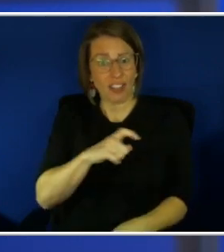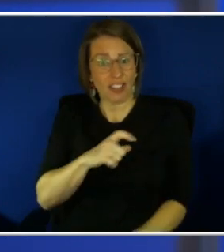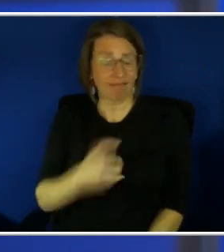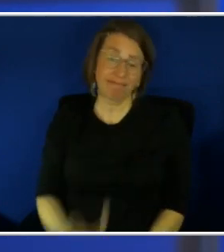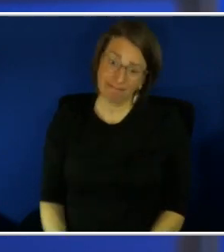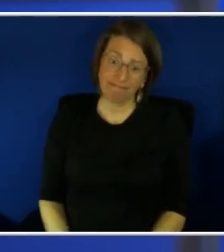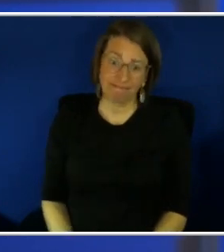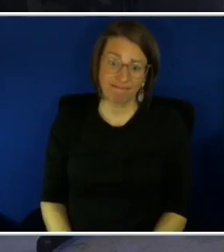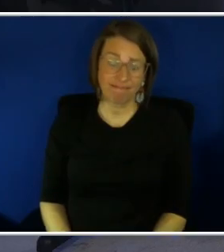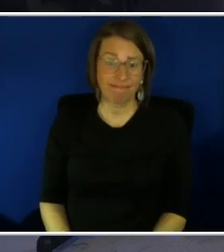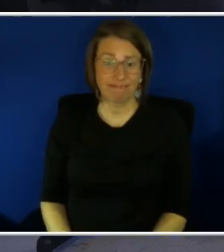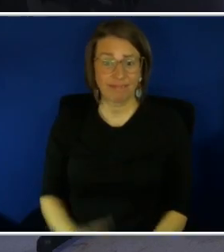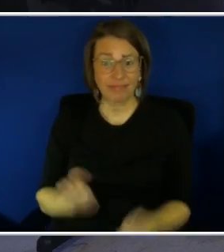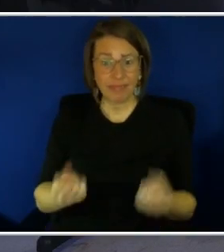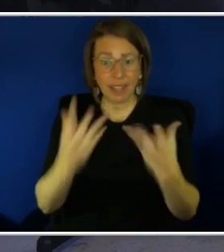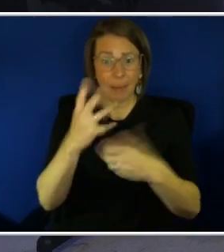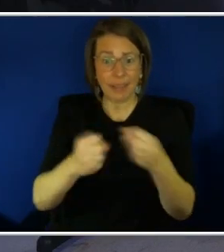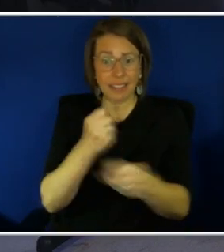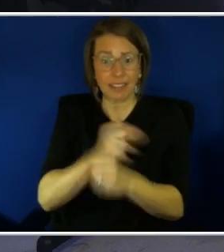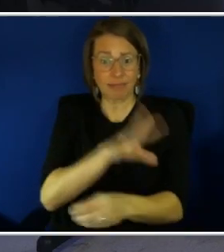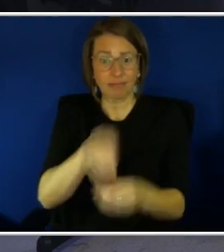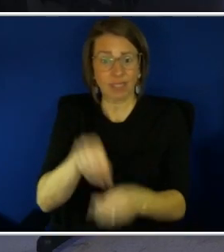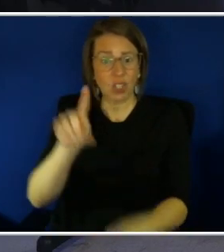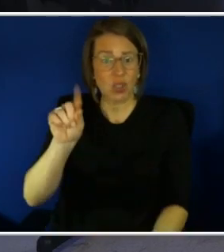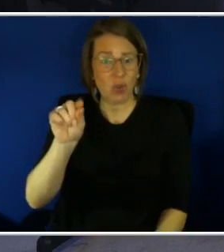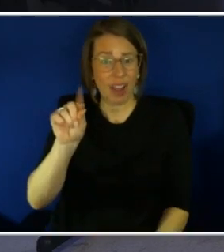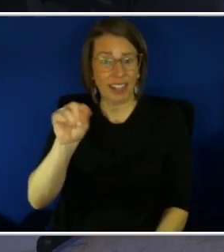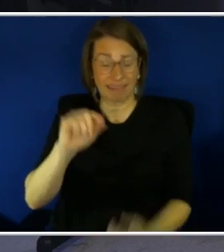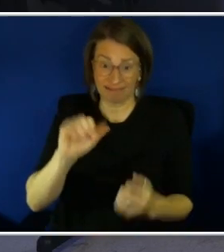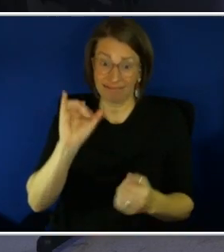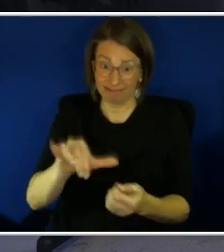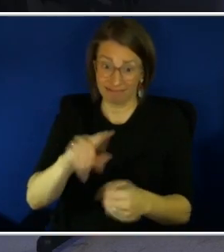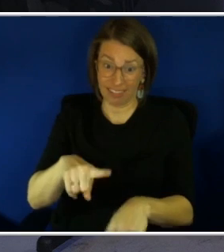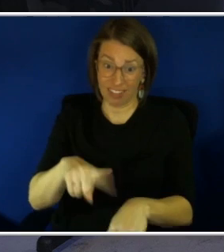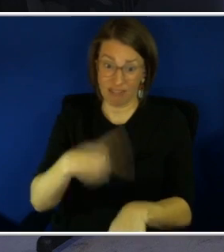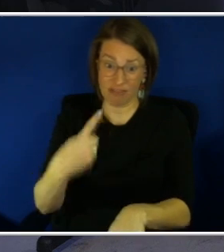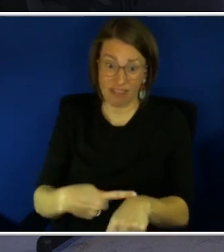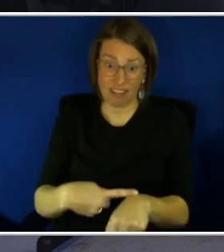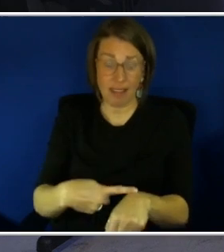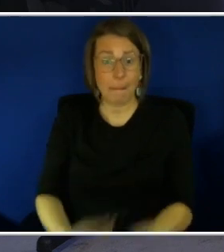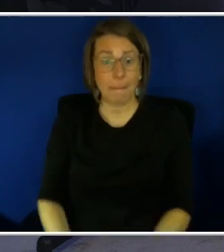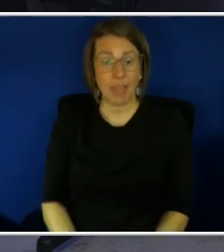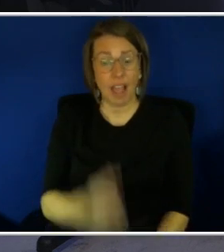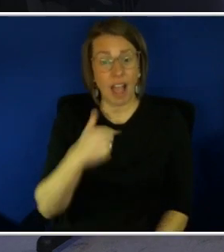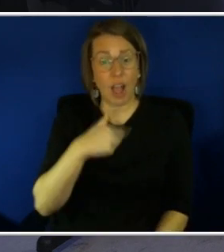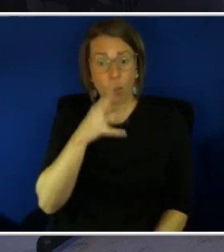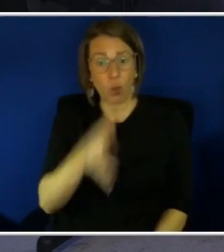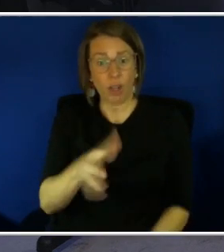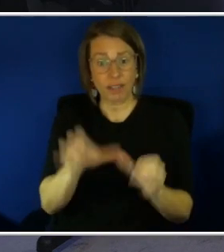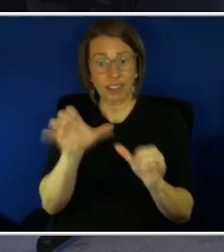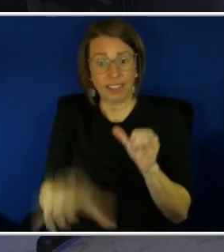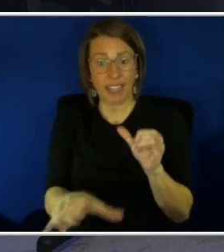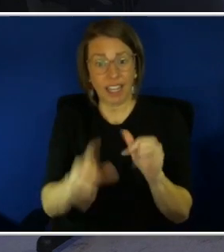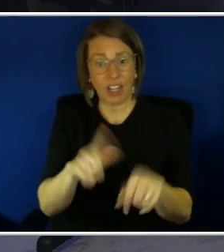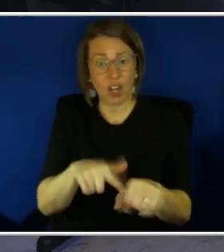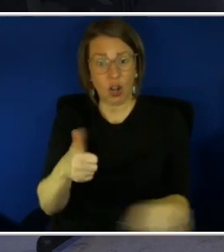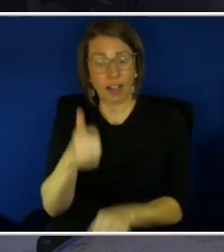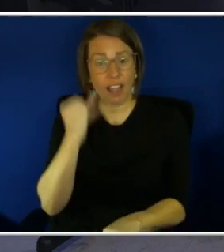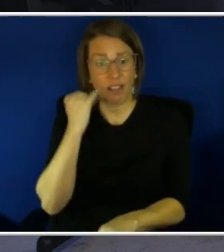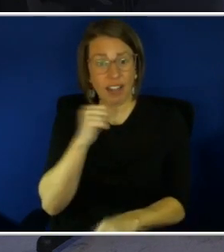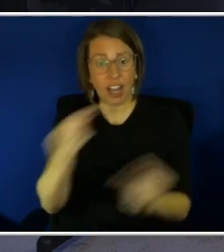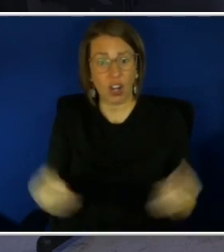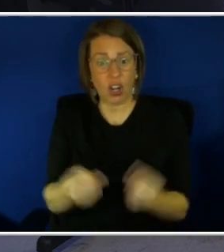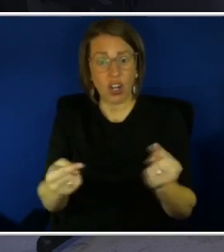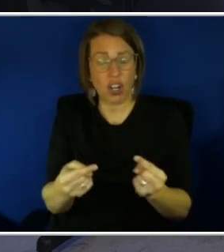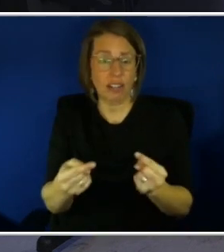many years were you in the Army? 20. That's a long time. And what's a warrant? I would have stayed in longer if I hadn't got hurt in Desert Storm. So what happened